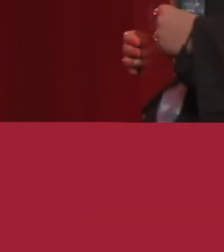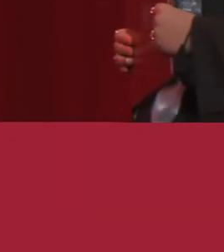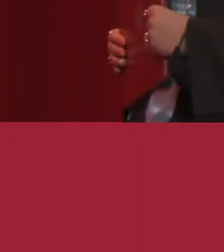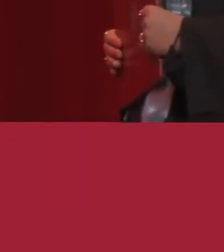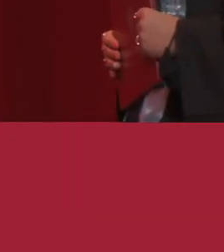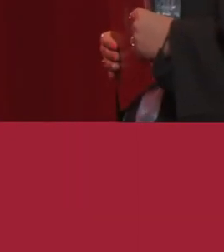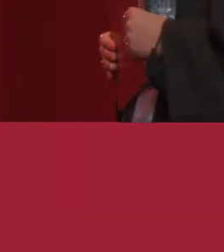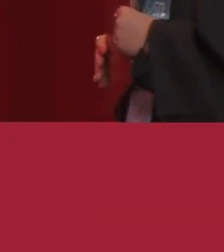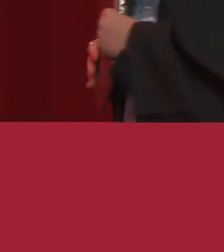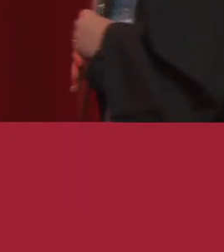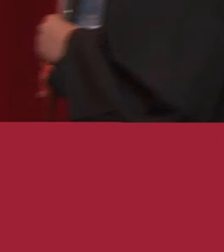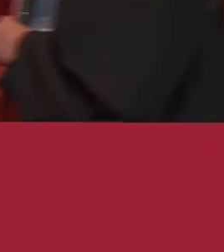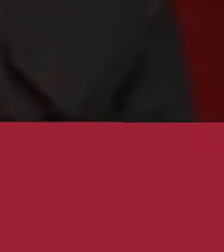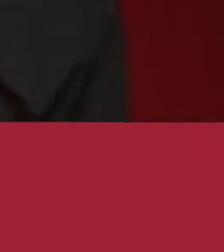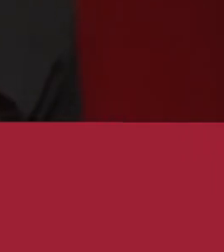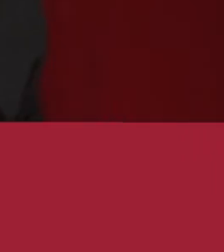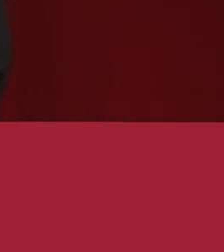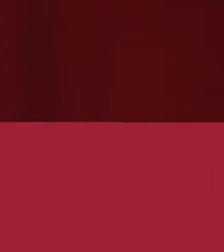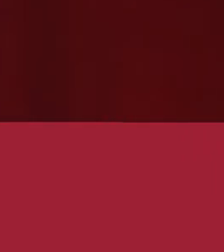Holly Page Simpson.